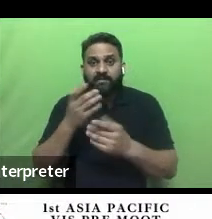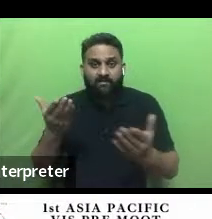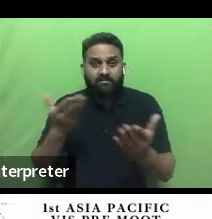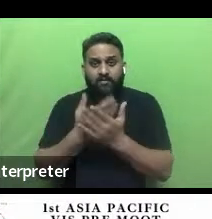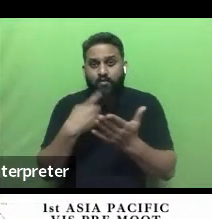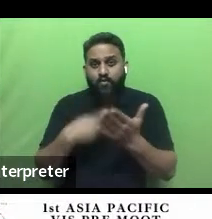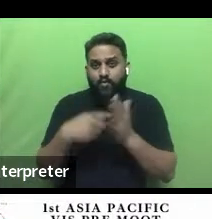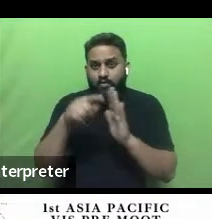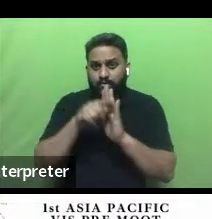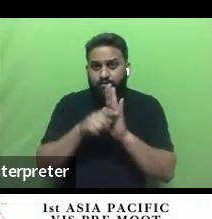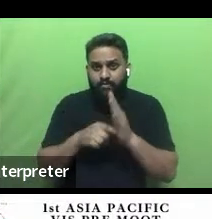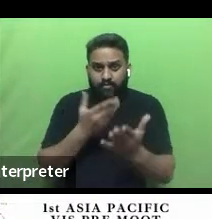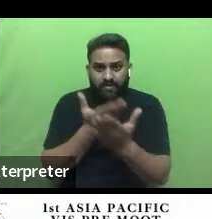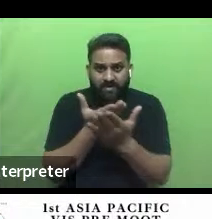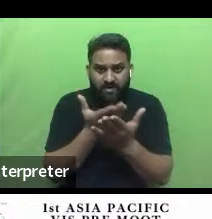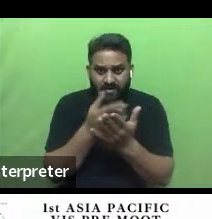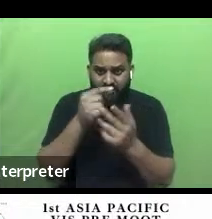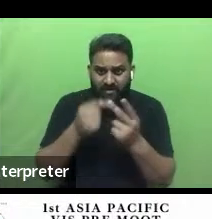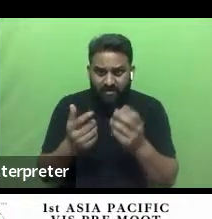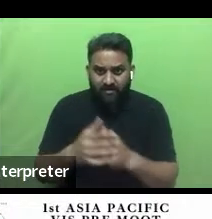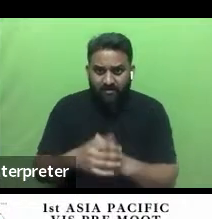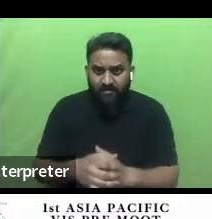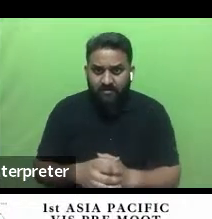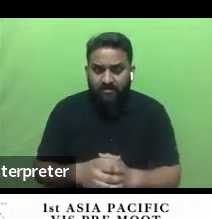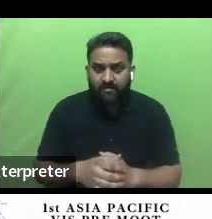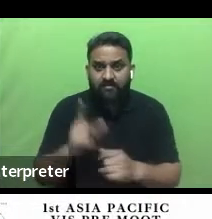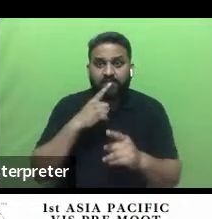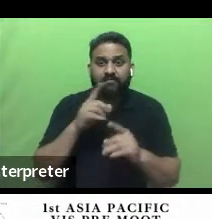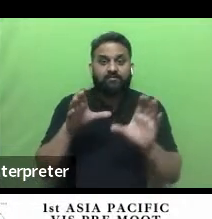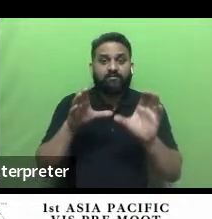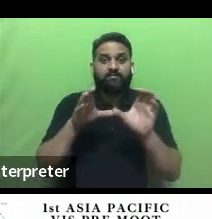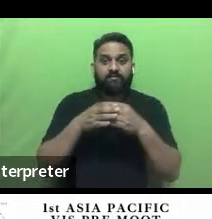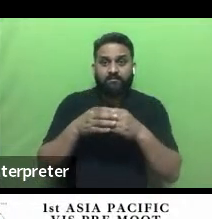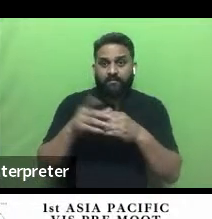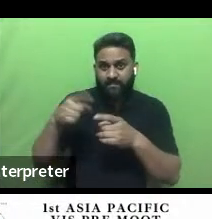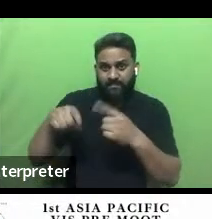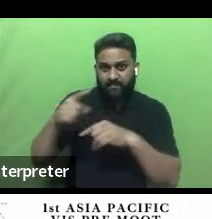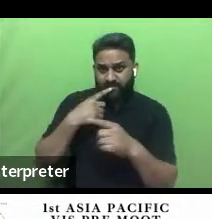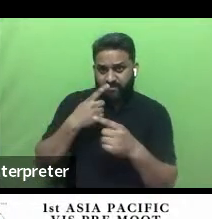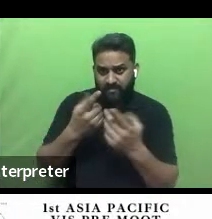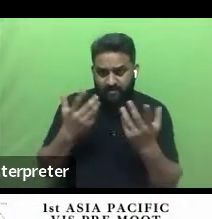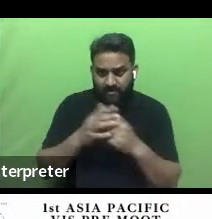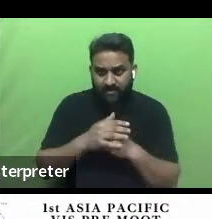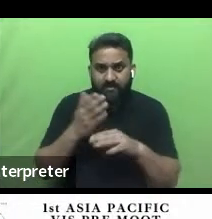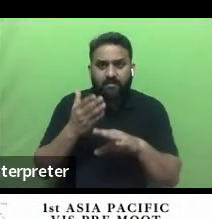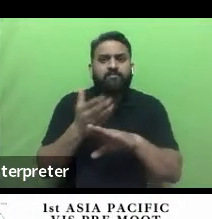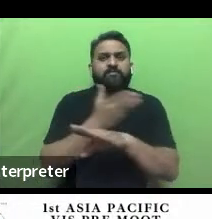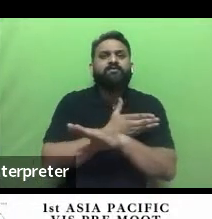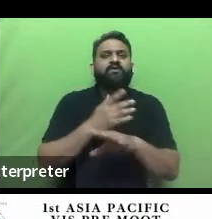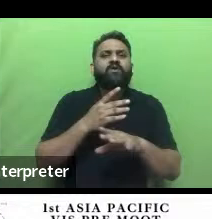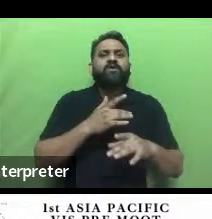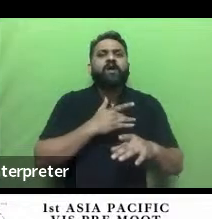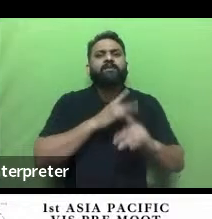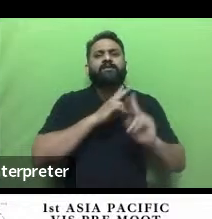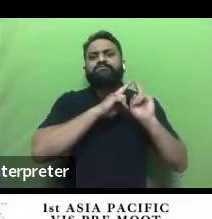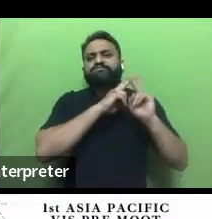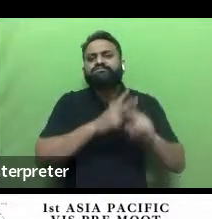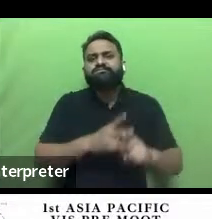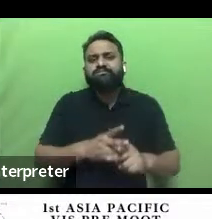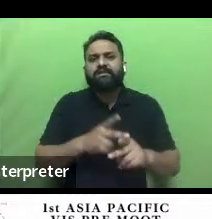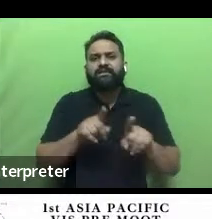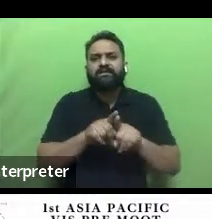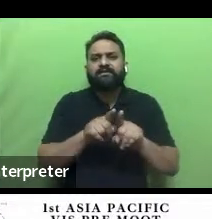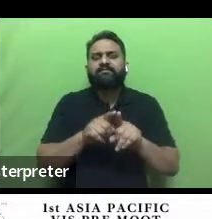sale. The opposing counsel has again herein relied on previously established practice to state that